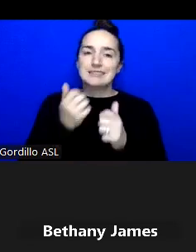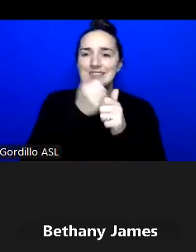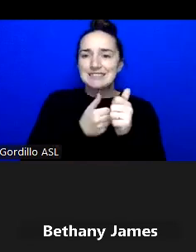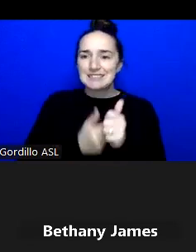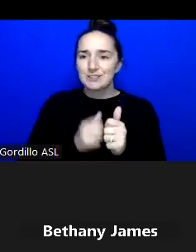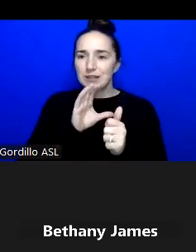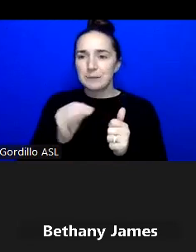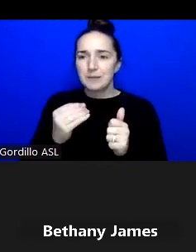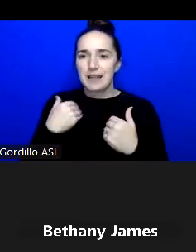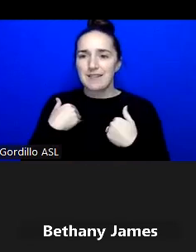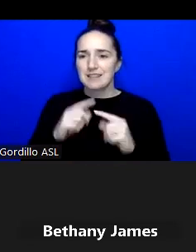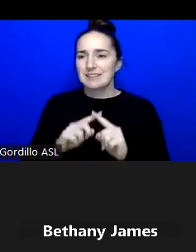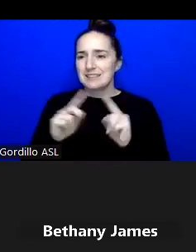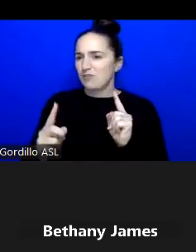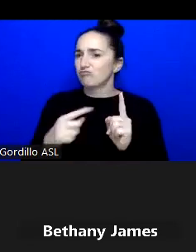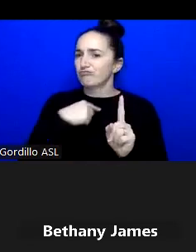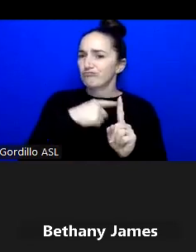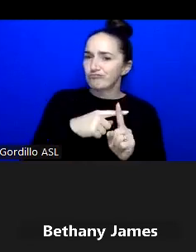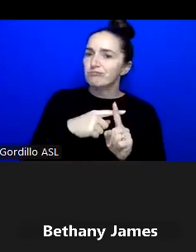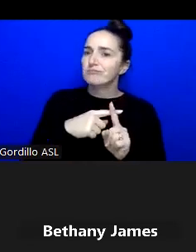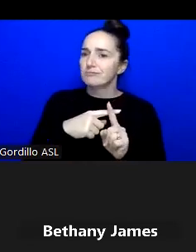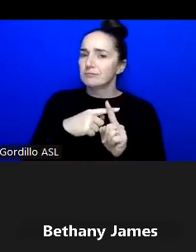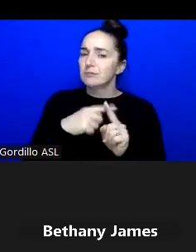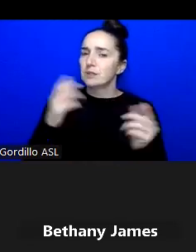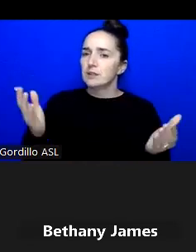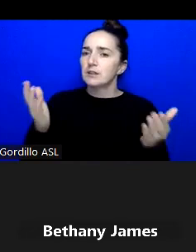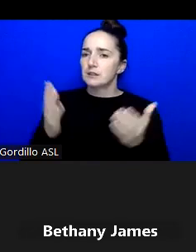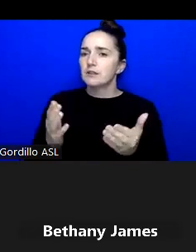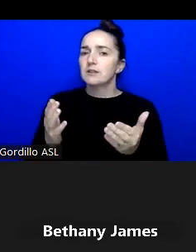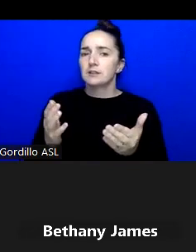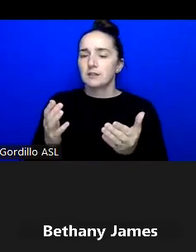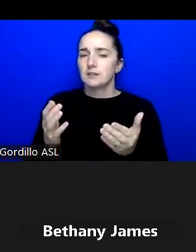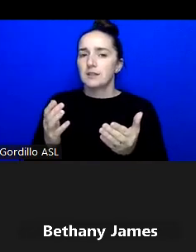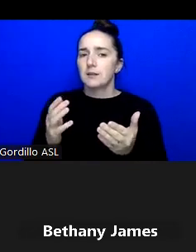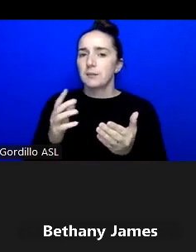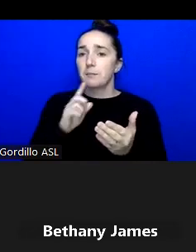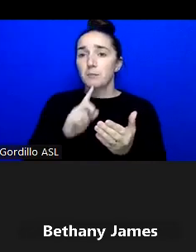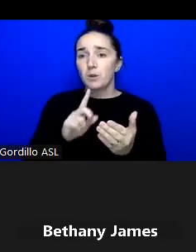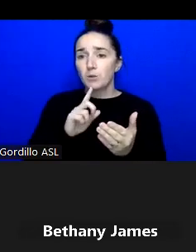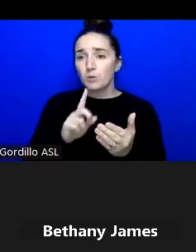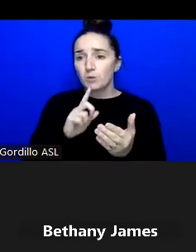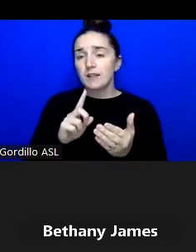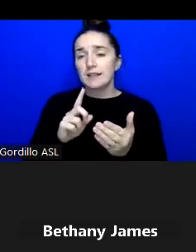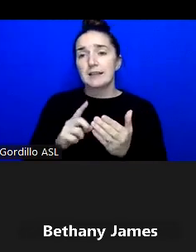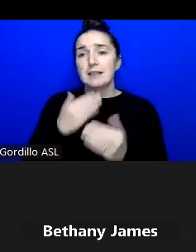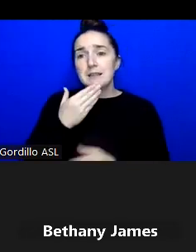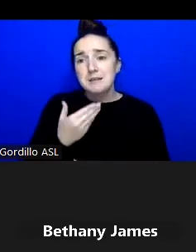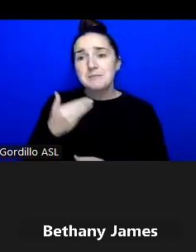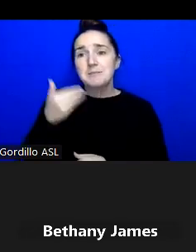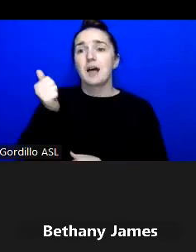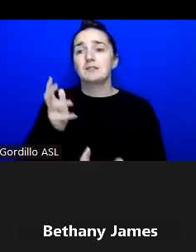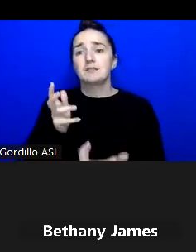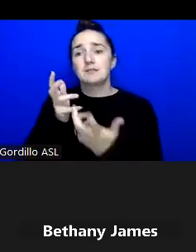Ultimately, being fit with something that is done utilizing best practices is going to be the most